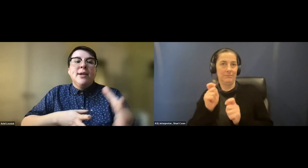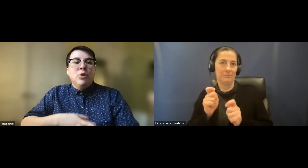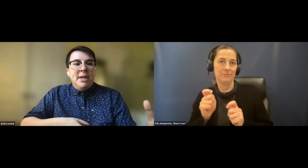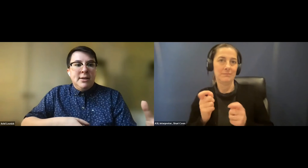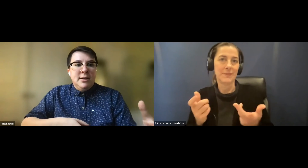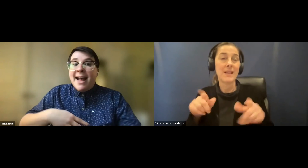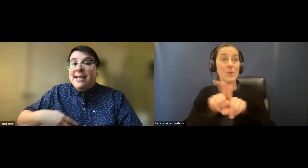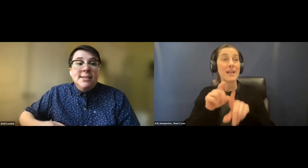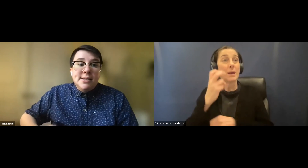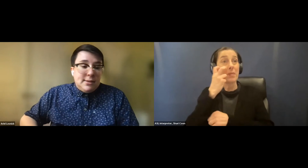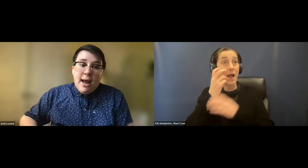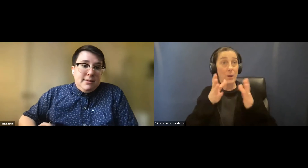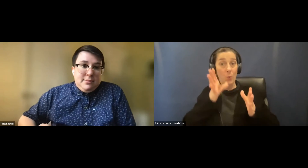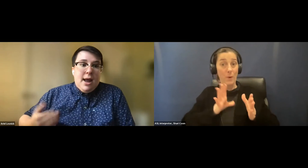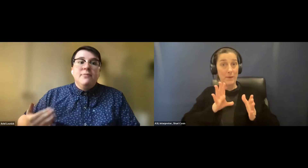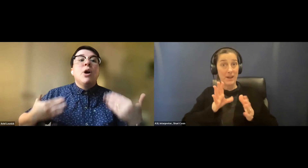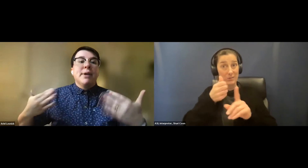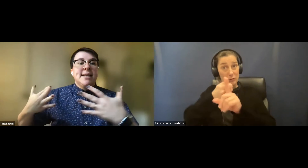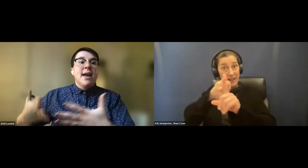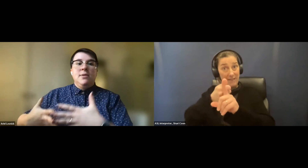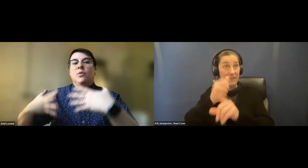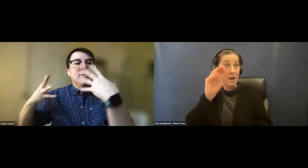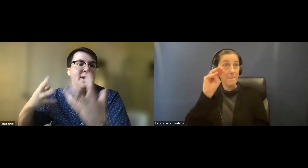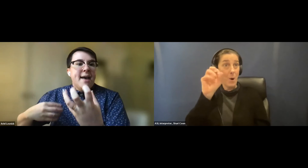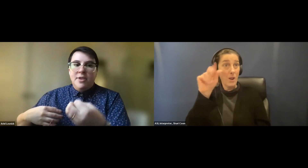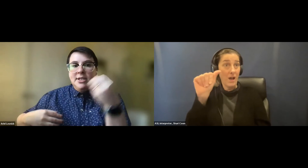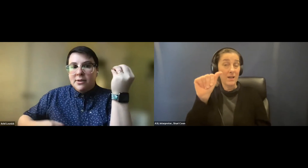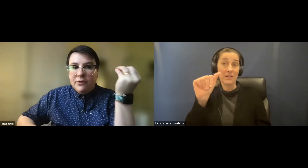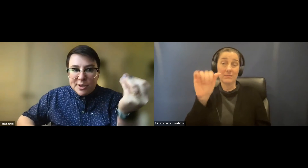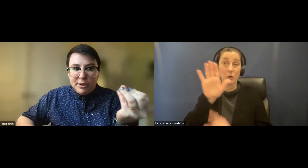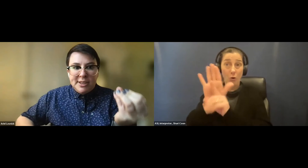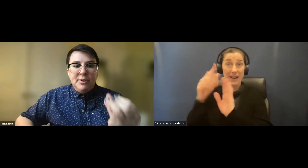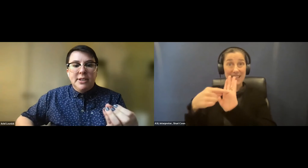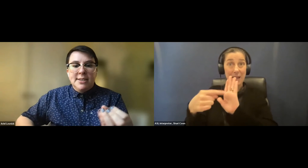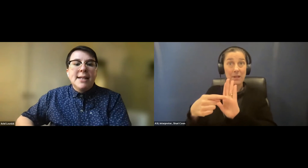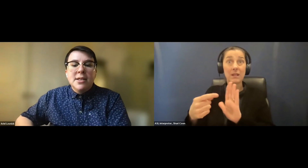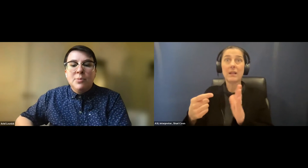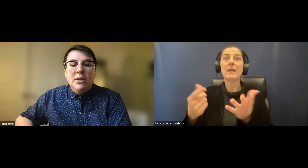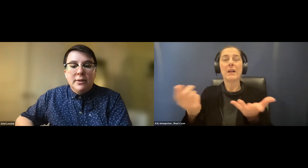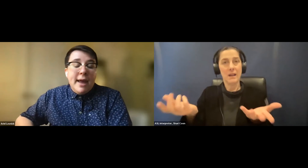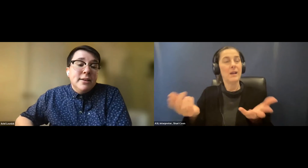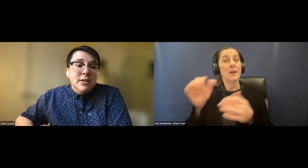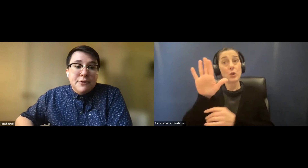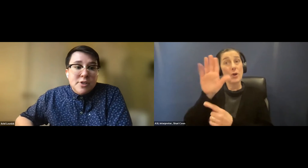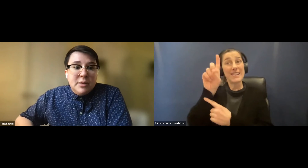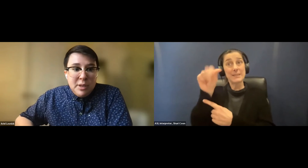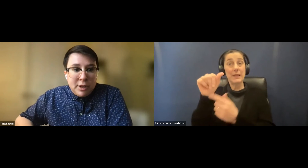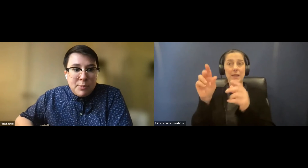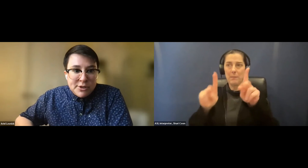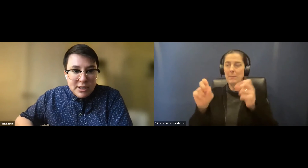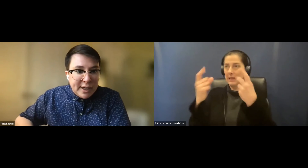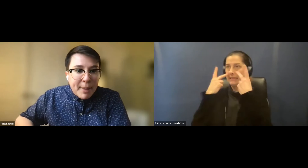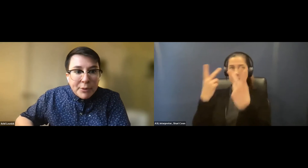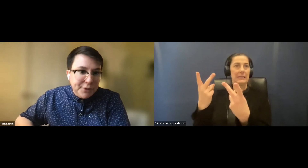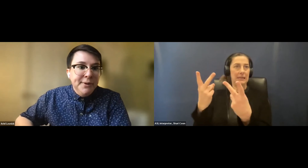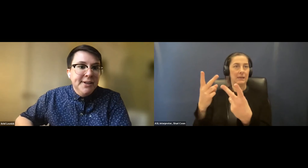as a blind woman, that is, I'm going to say, when we have these visible disabilities, that's going to be likely the first thing people